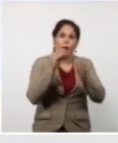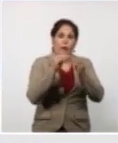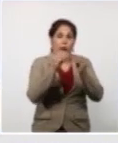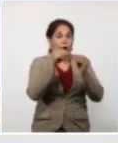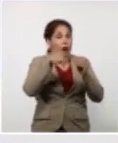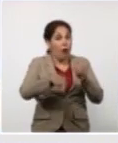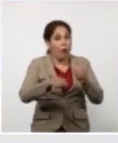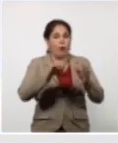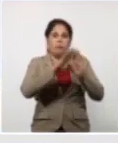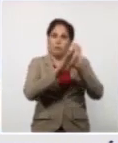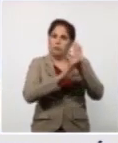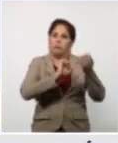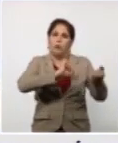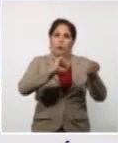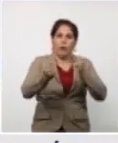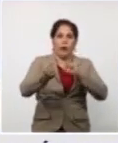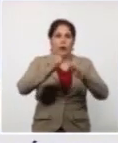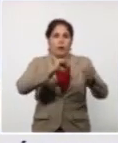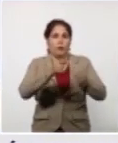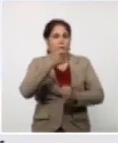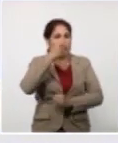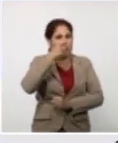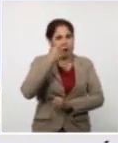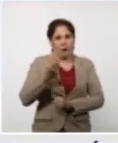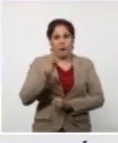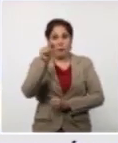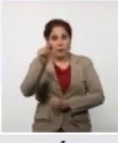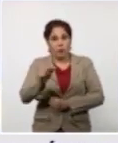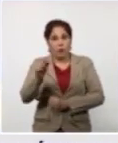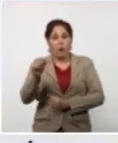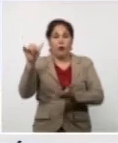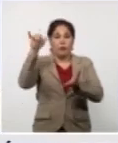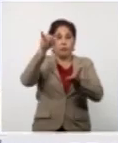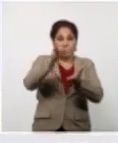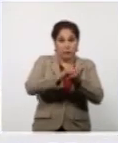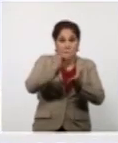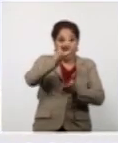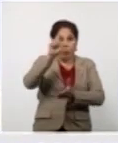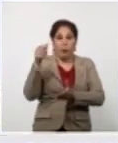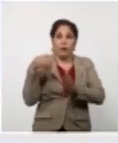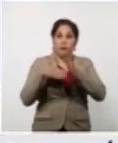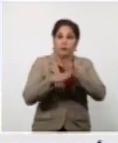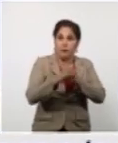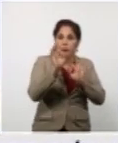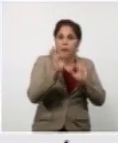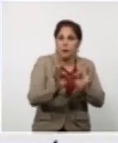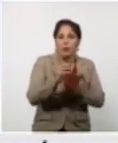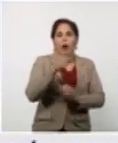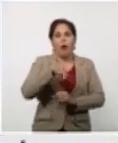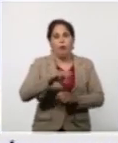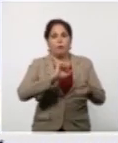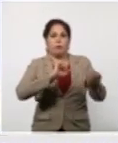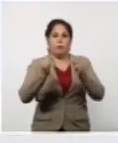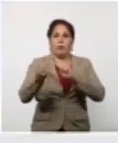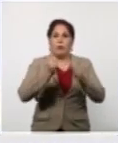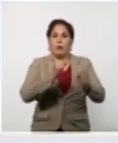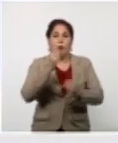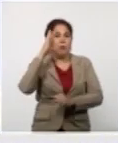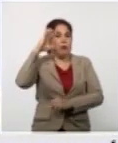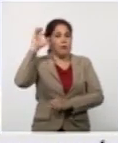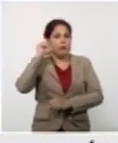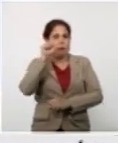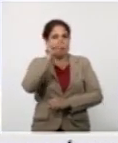airports or seaports. And as we know, there is a host of control